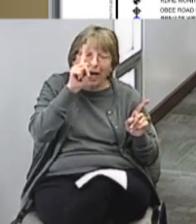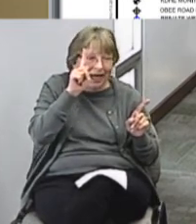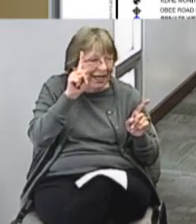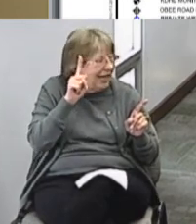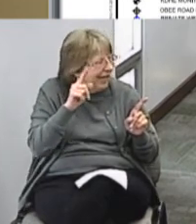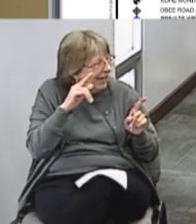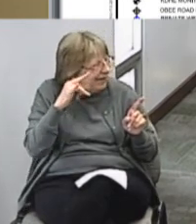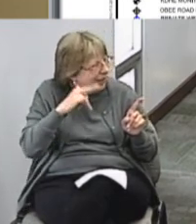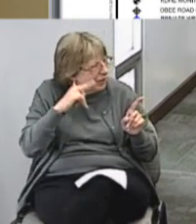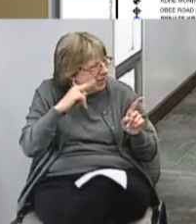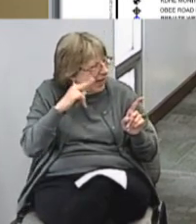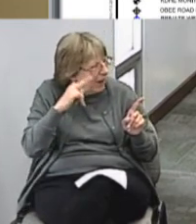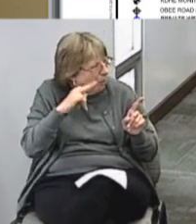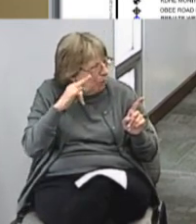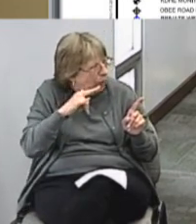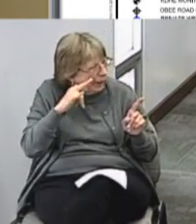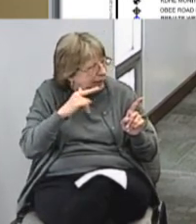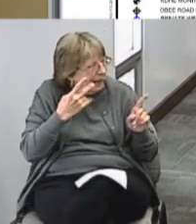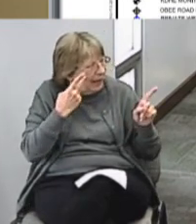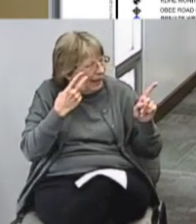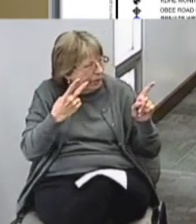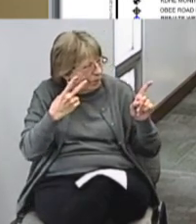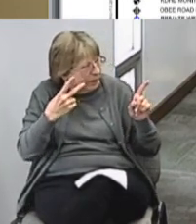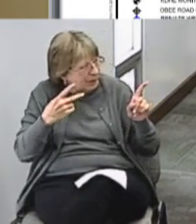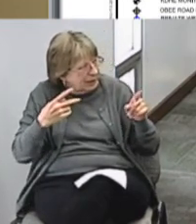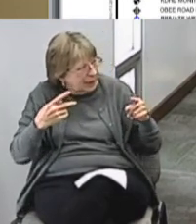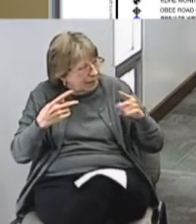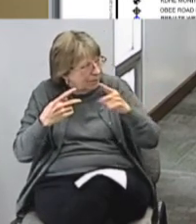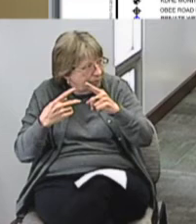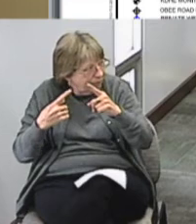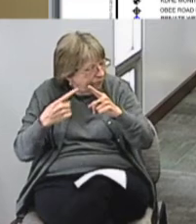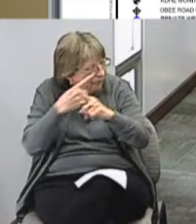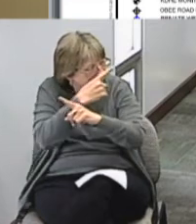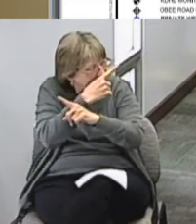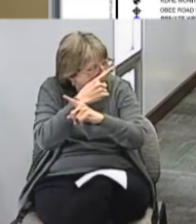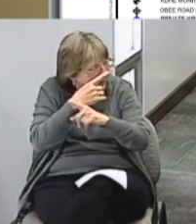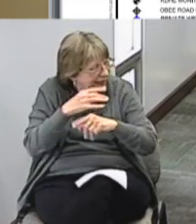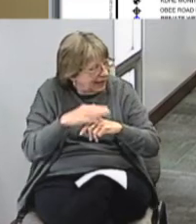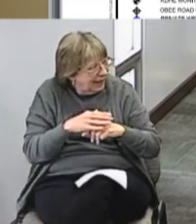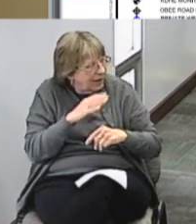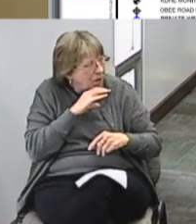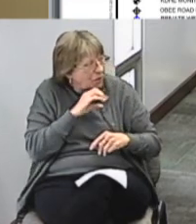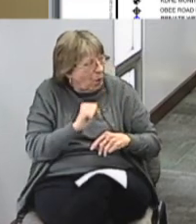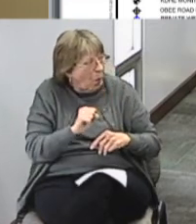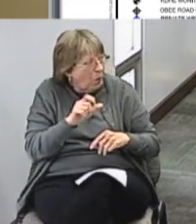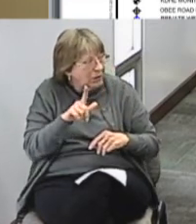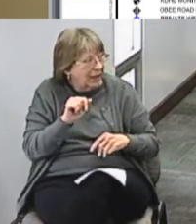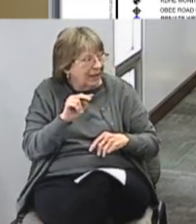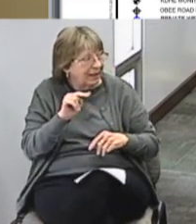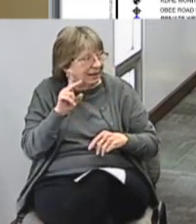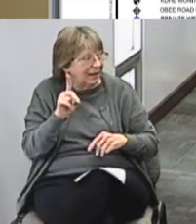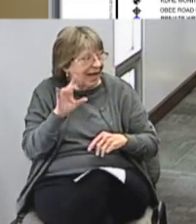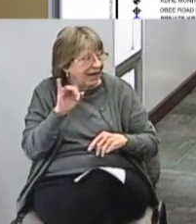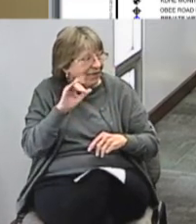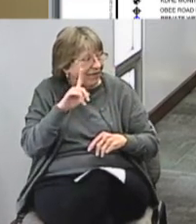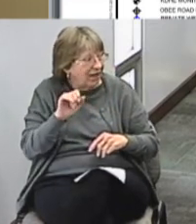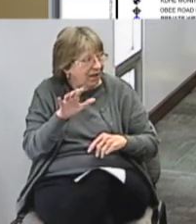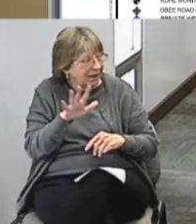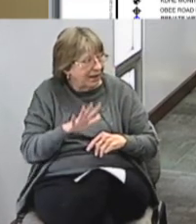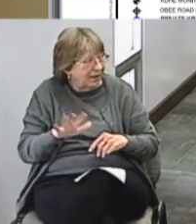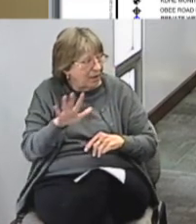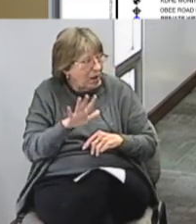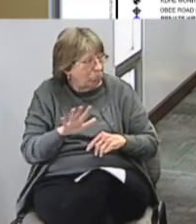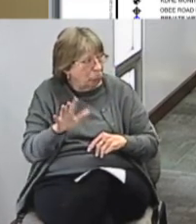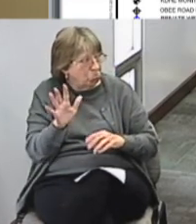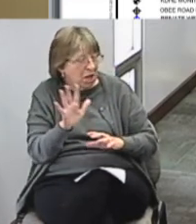the airport. You can see the runways there. The old landfill was located approximately